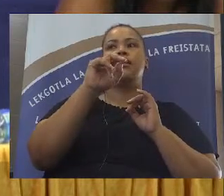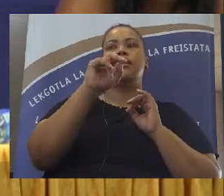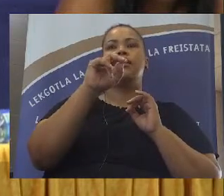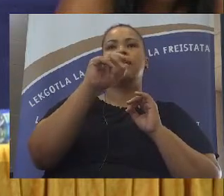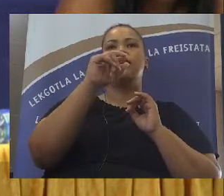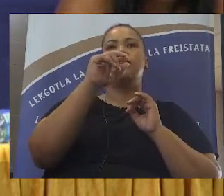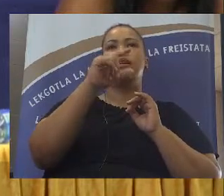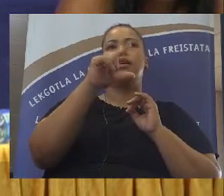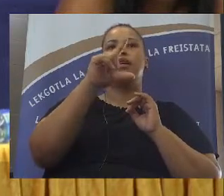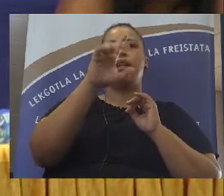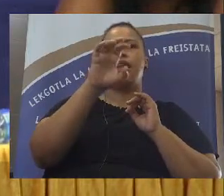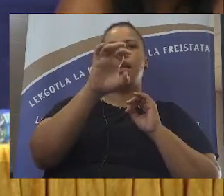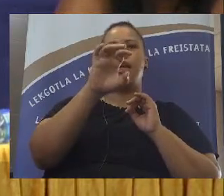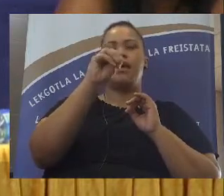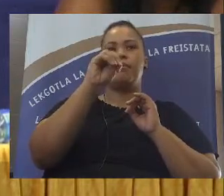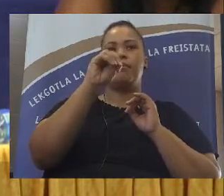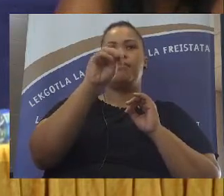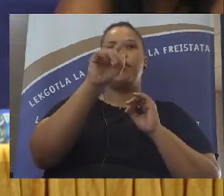for mother